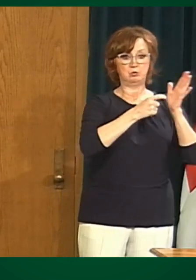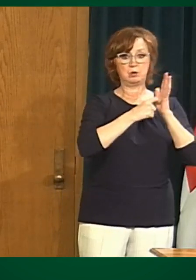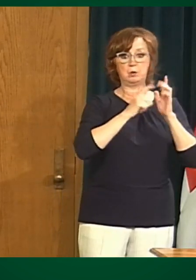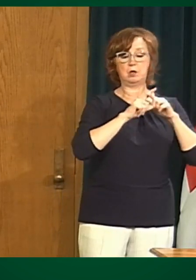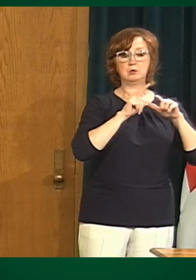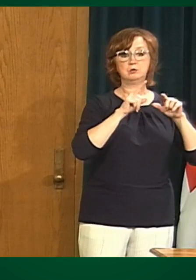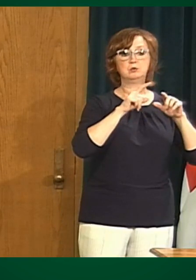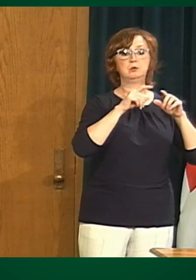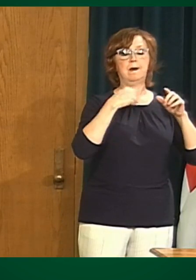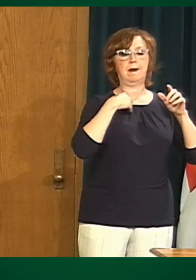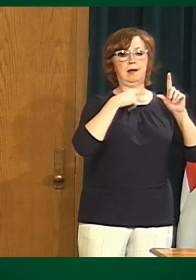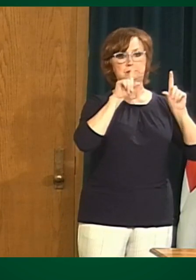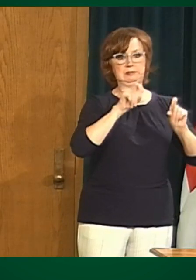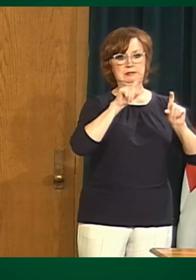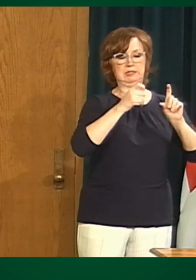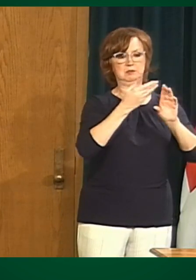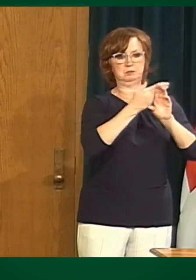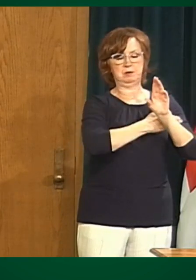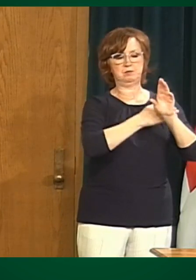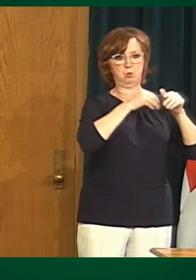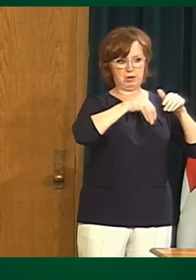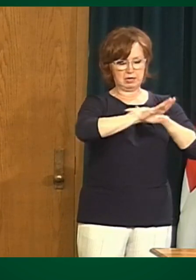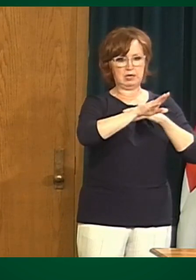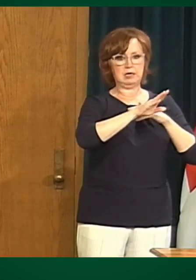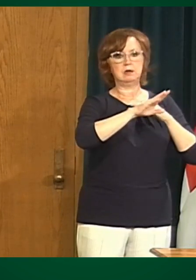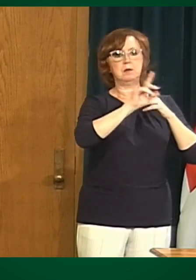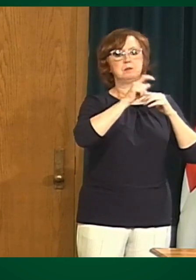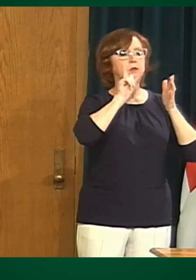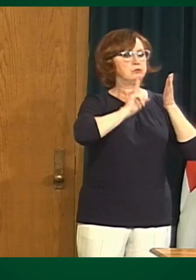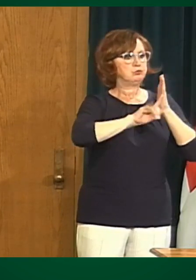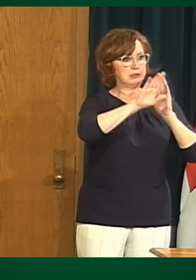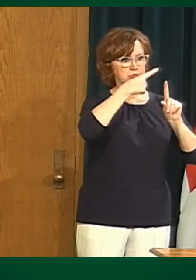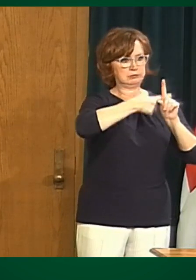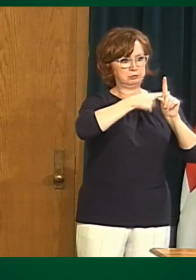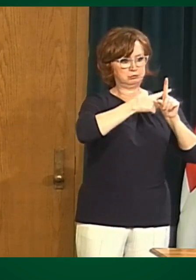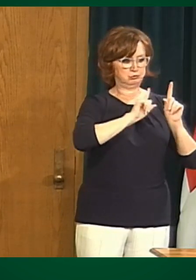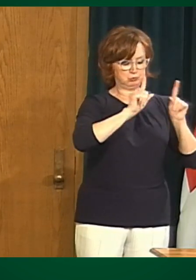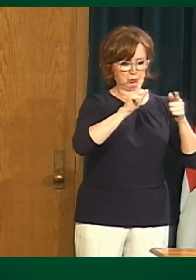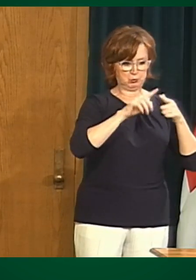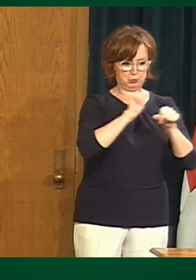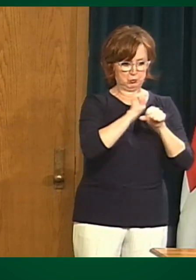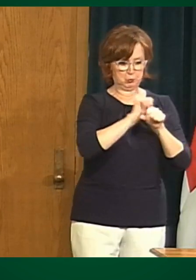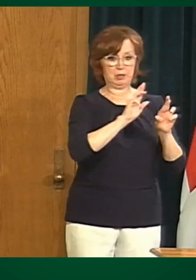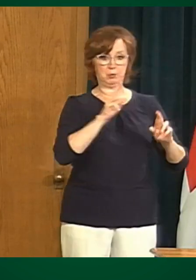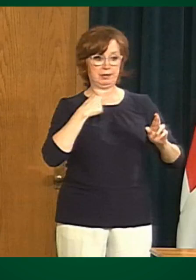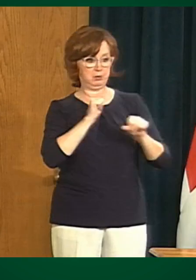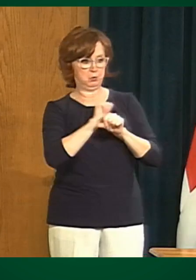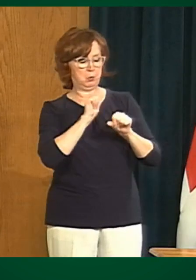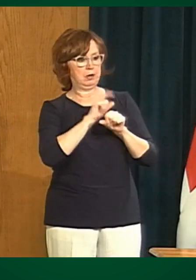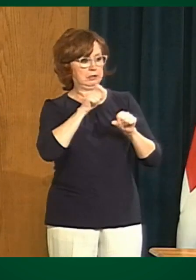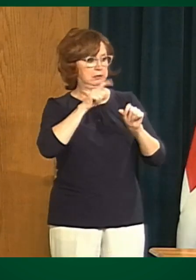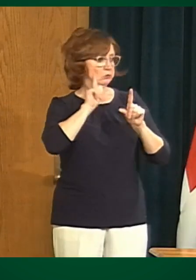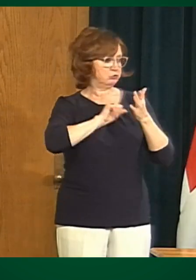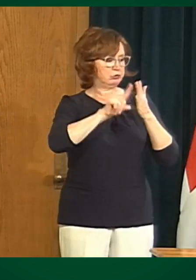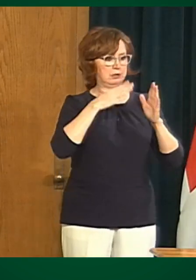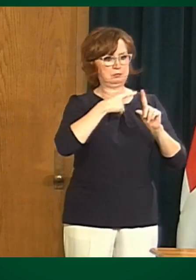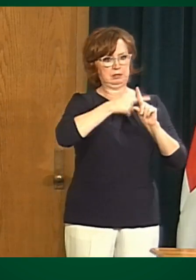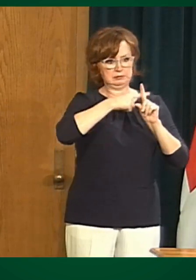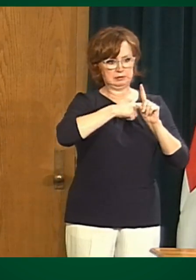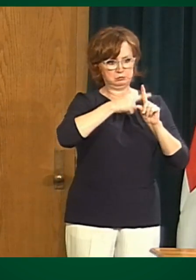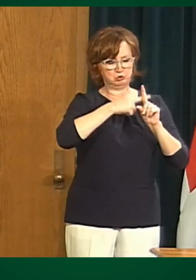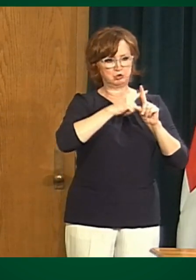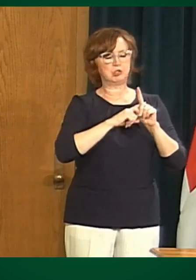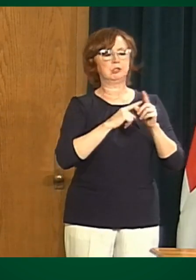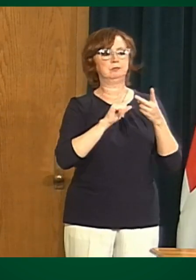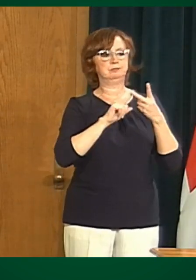something that we are enforcing diligently, especially in this situation where